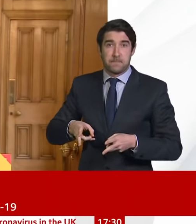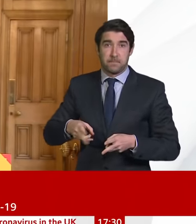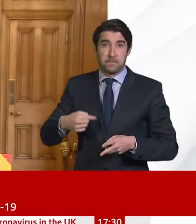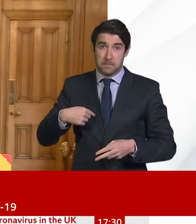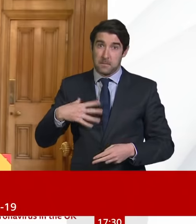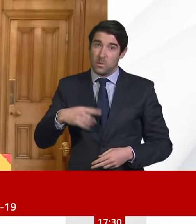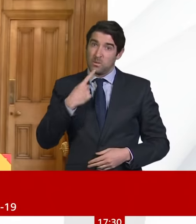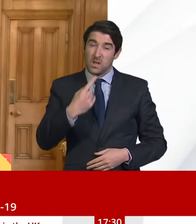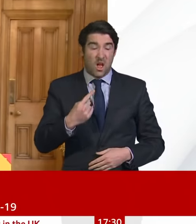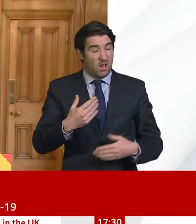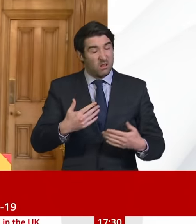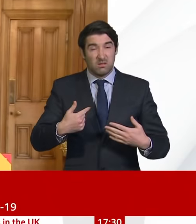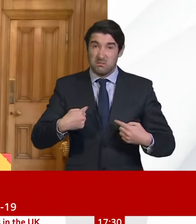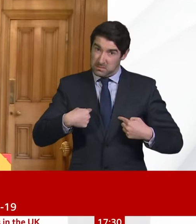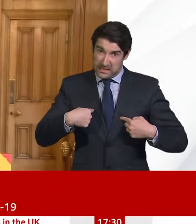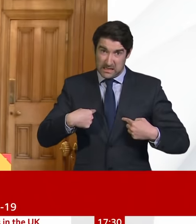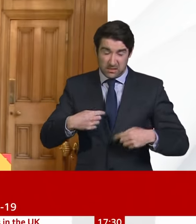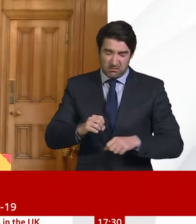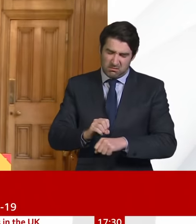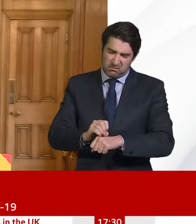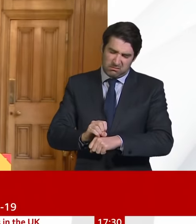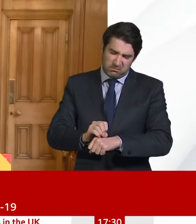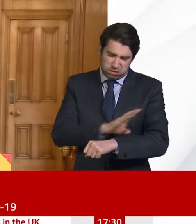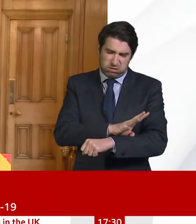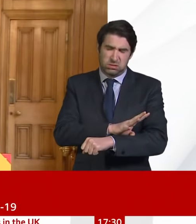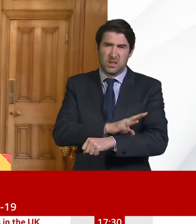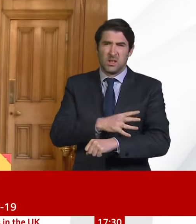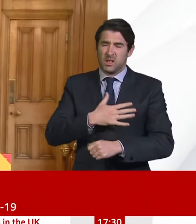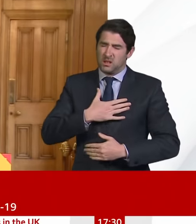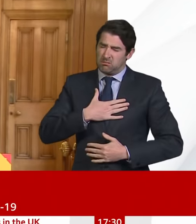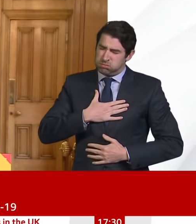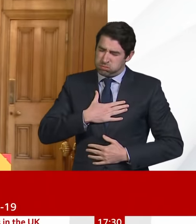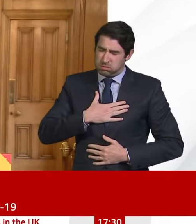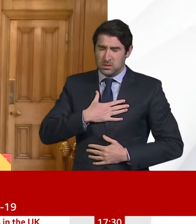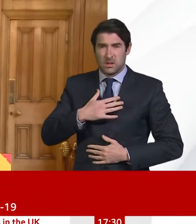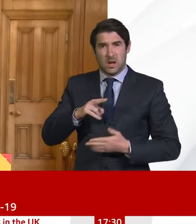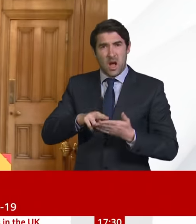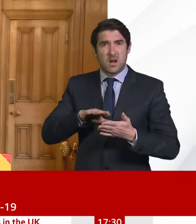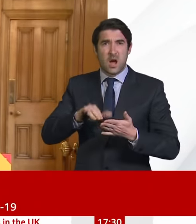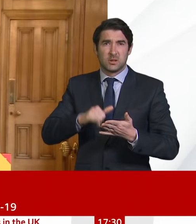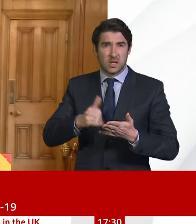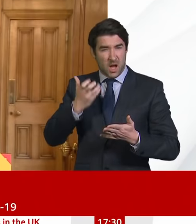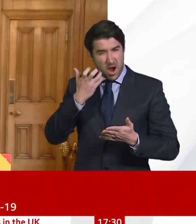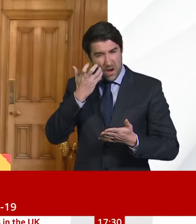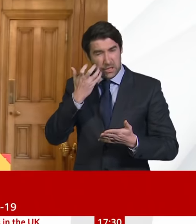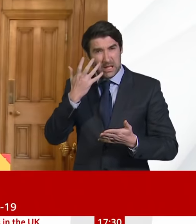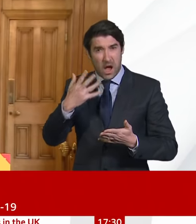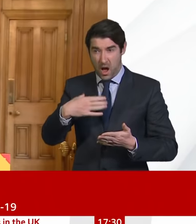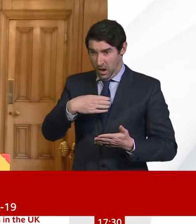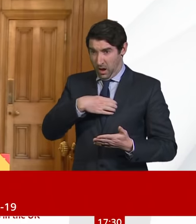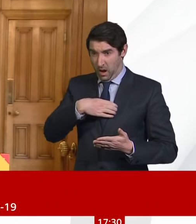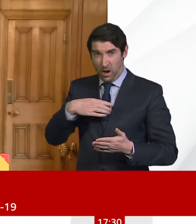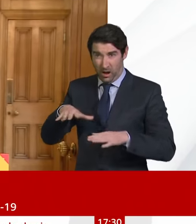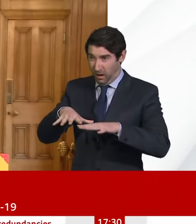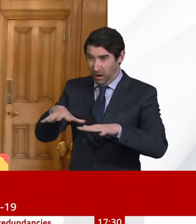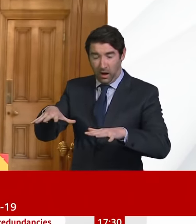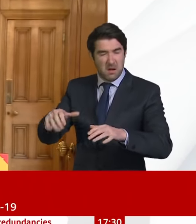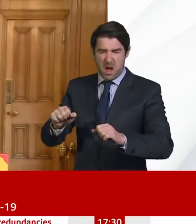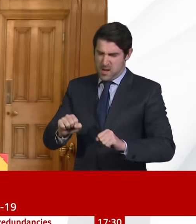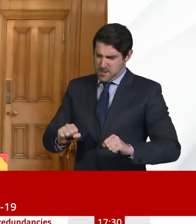awed by the dedication of colleagues on the front line, every single person who contributes to the running of